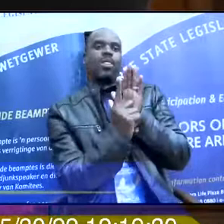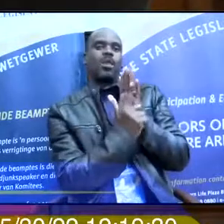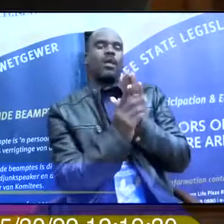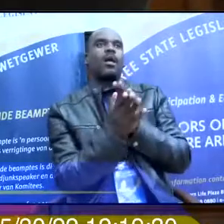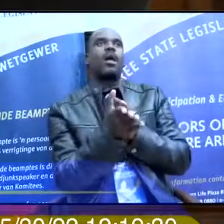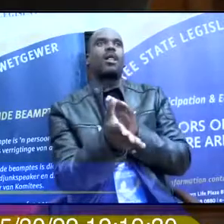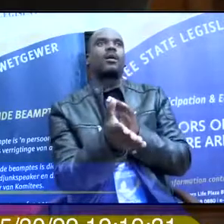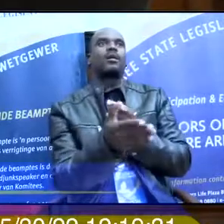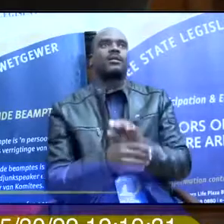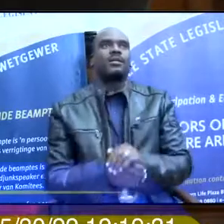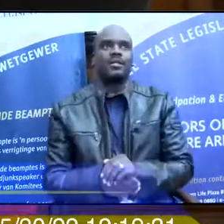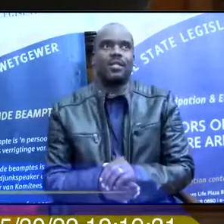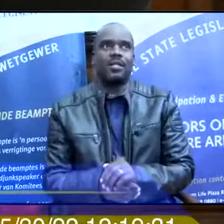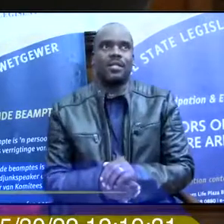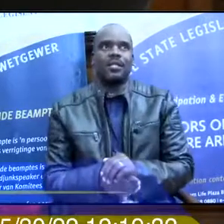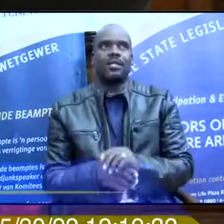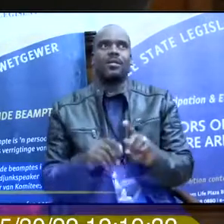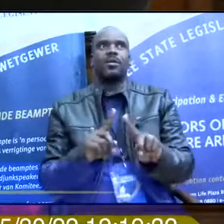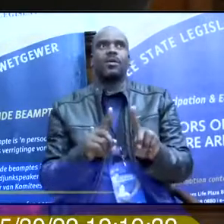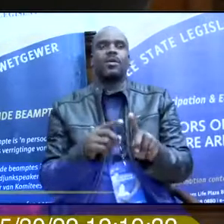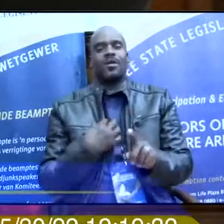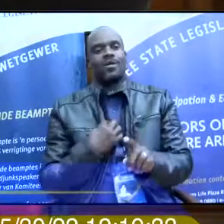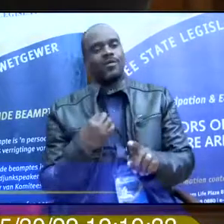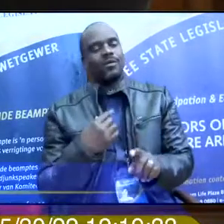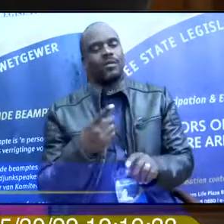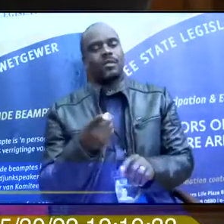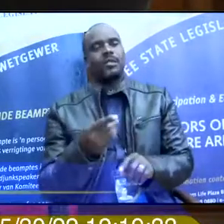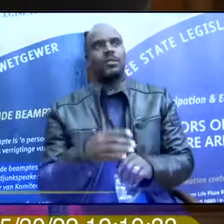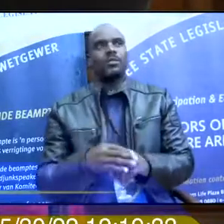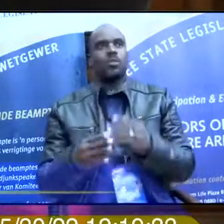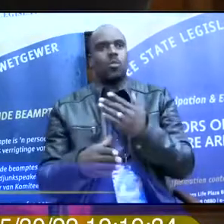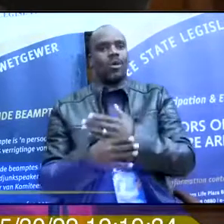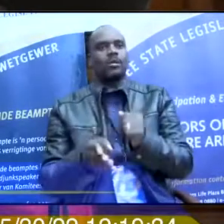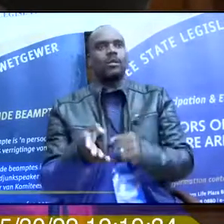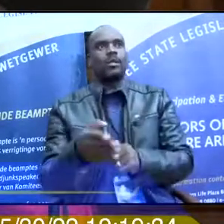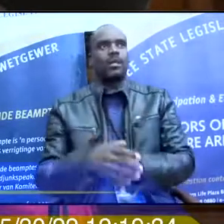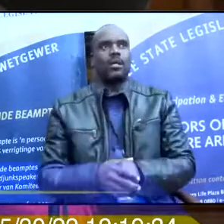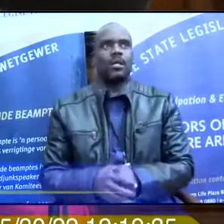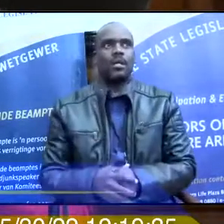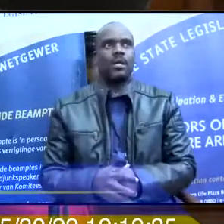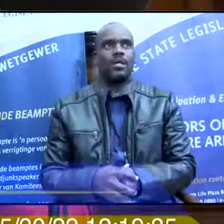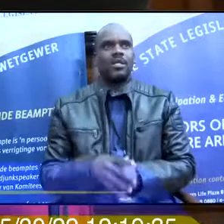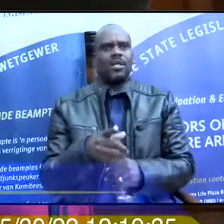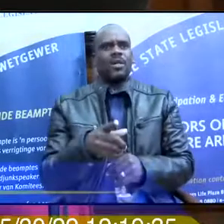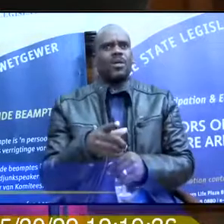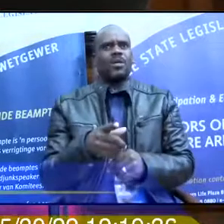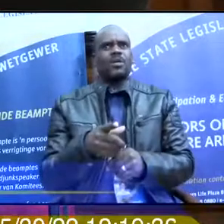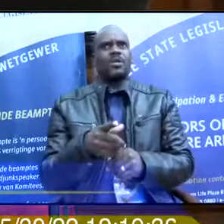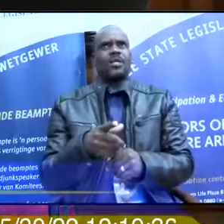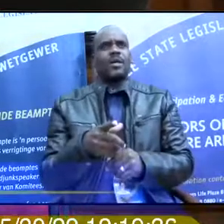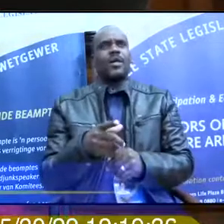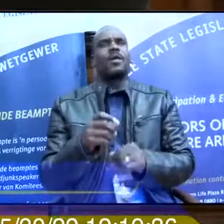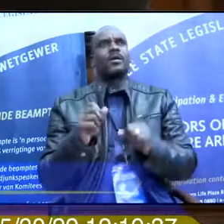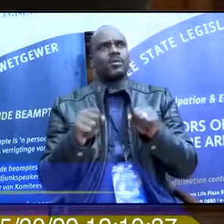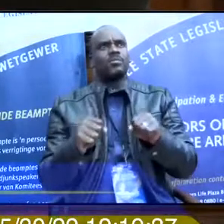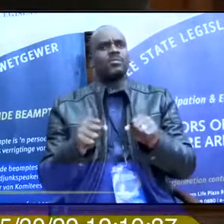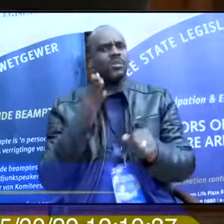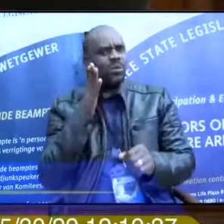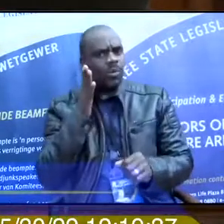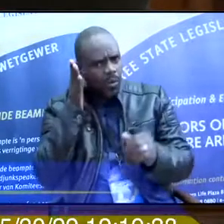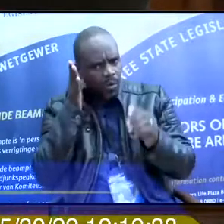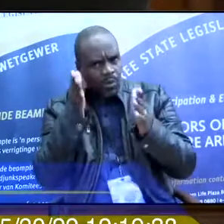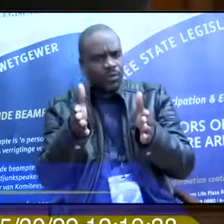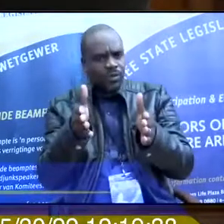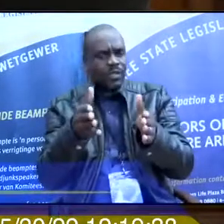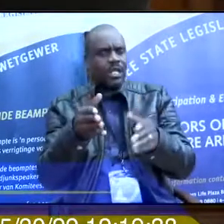shops when nobody's monitoring those jobs so it's also a point of concern at another level at the security